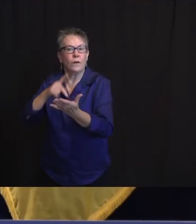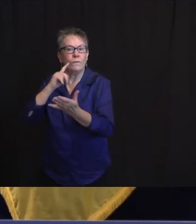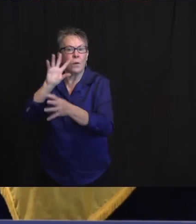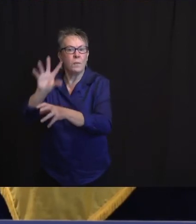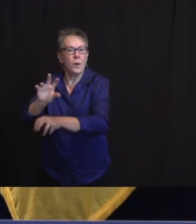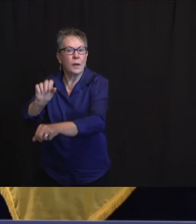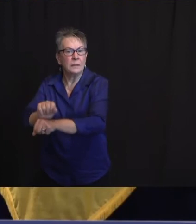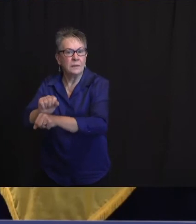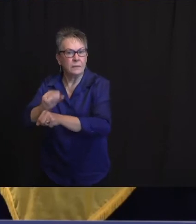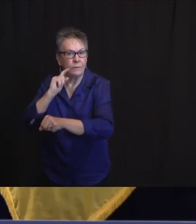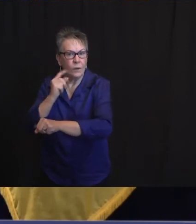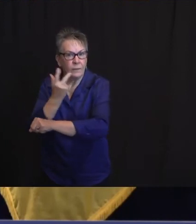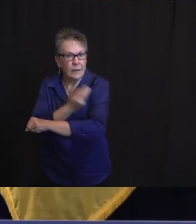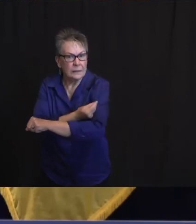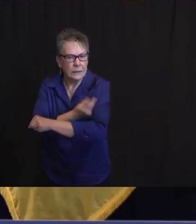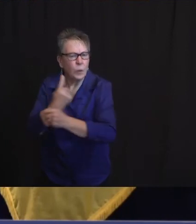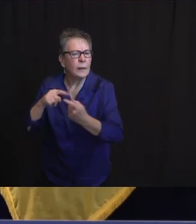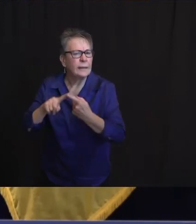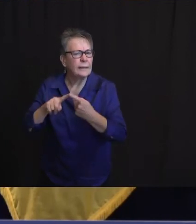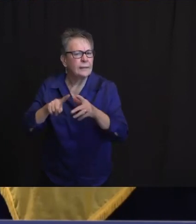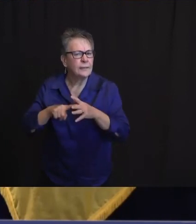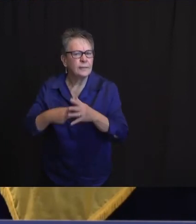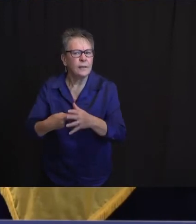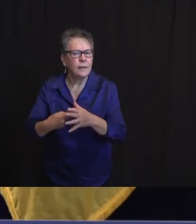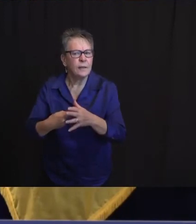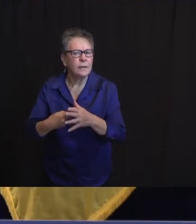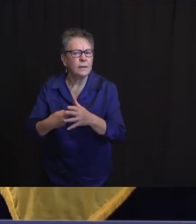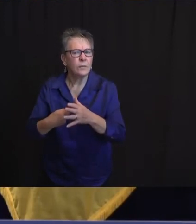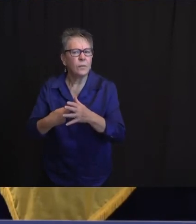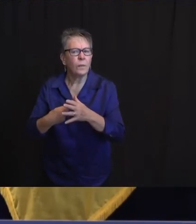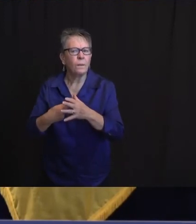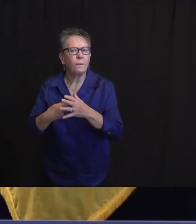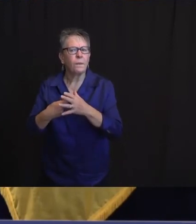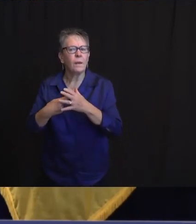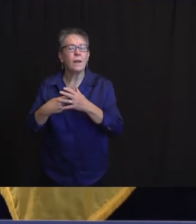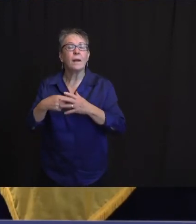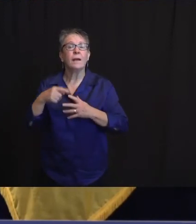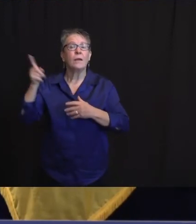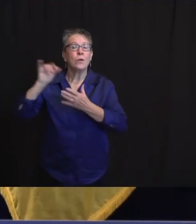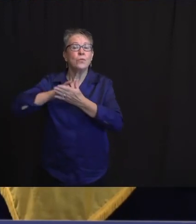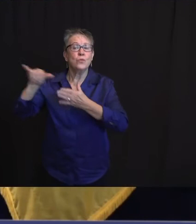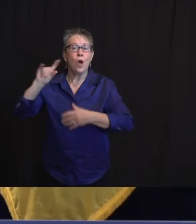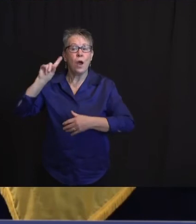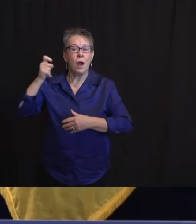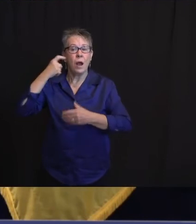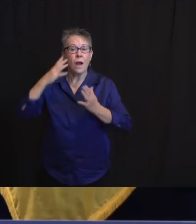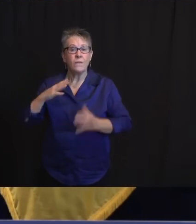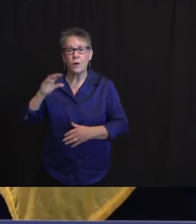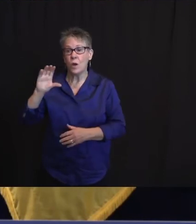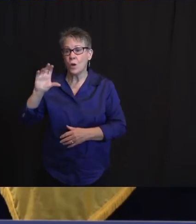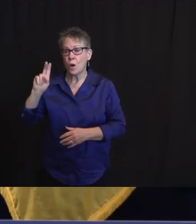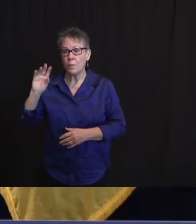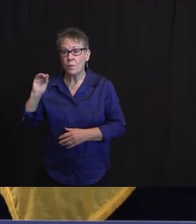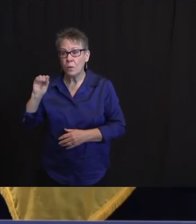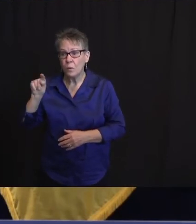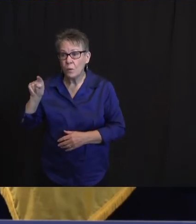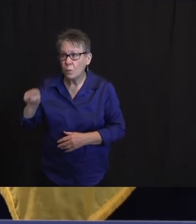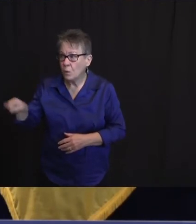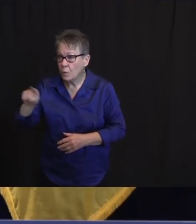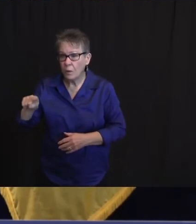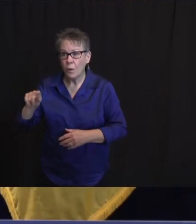that vaccine providers have 7 days in New York to administer the vaccine or lose it and could face fines. What are your thoughts